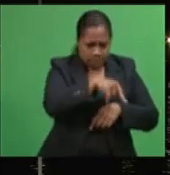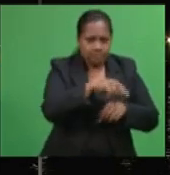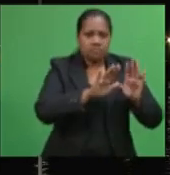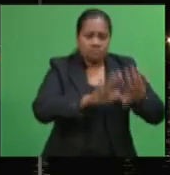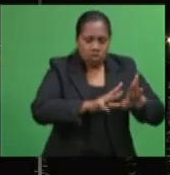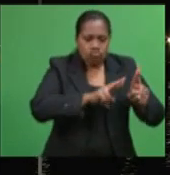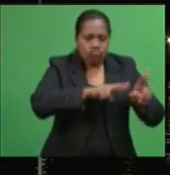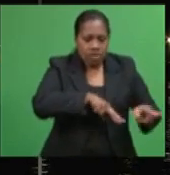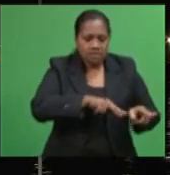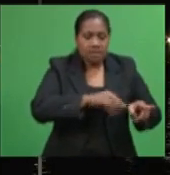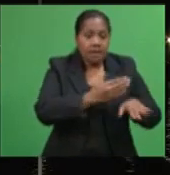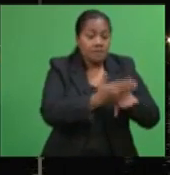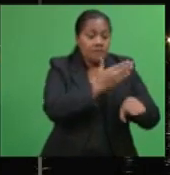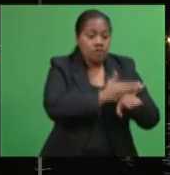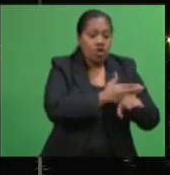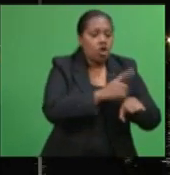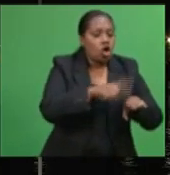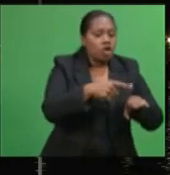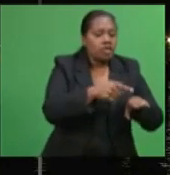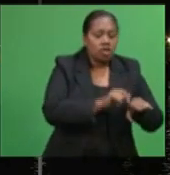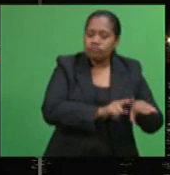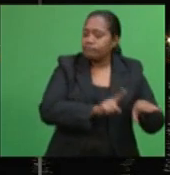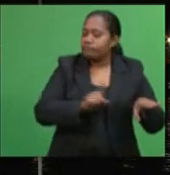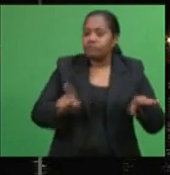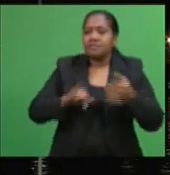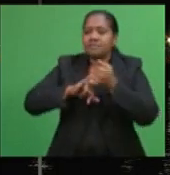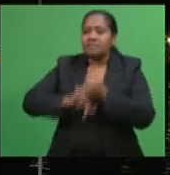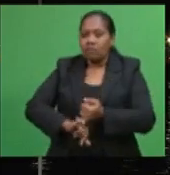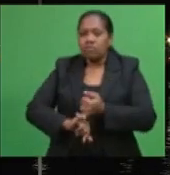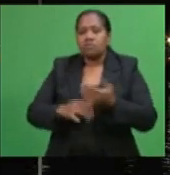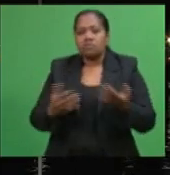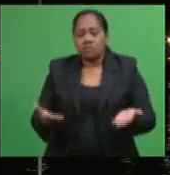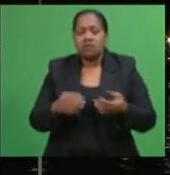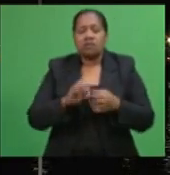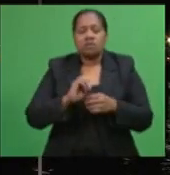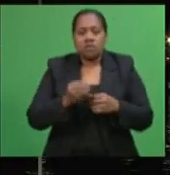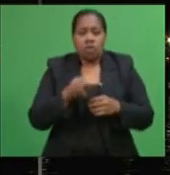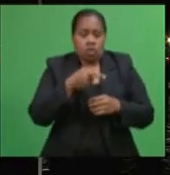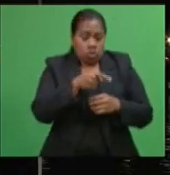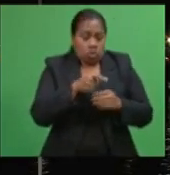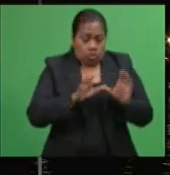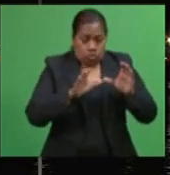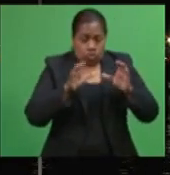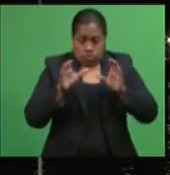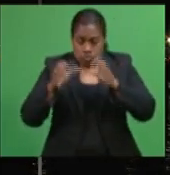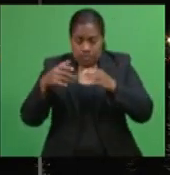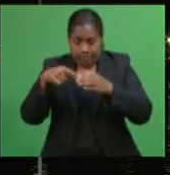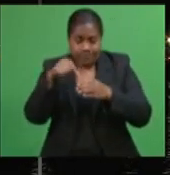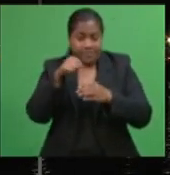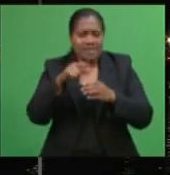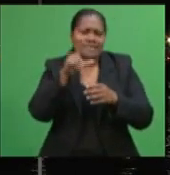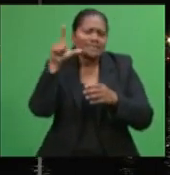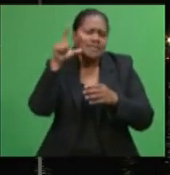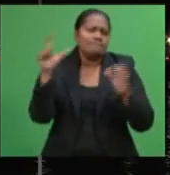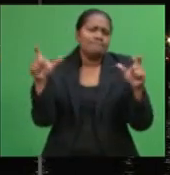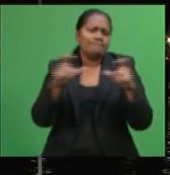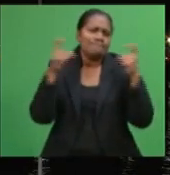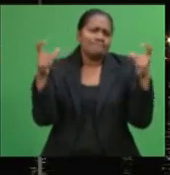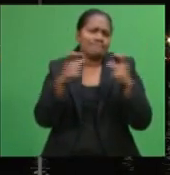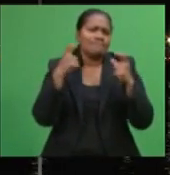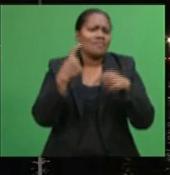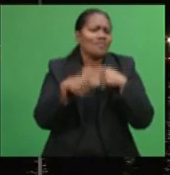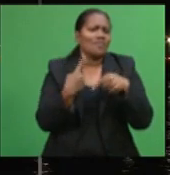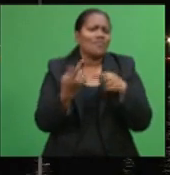southwards. Nature Fiji, Marangeti Viti, BirdLife International and the government yesterday celebrated the significance of